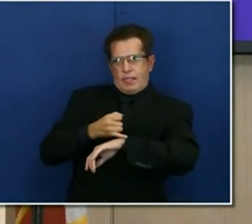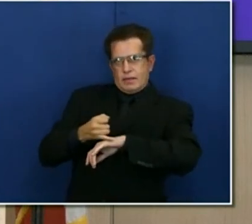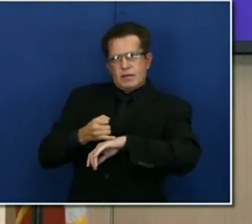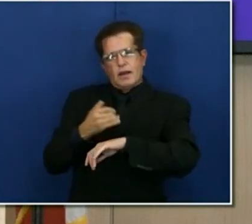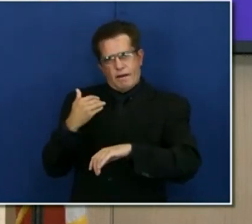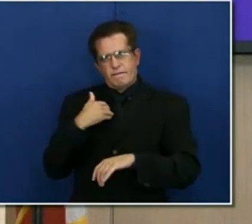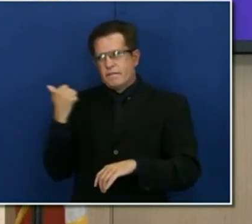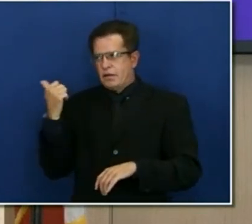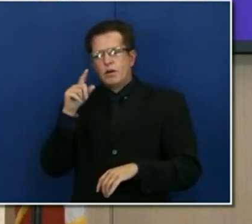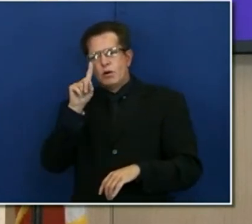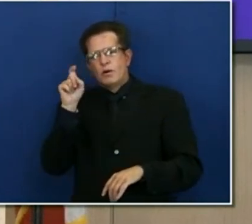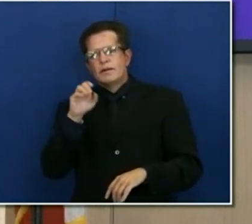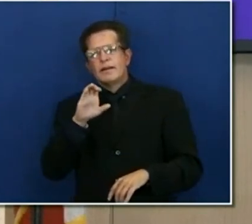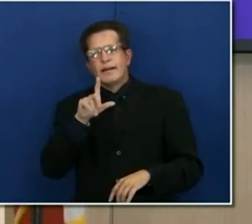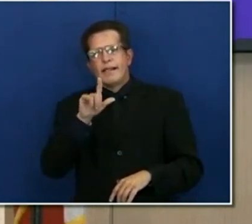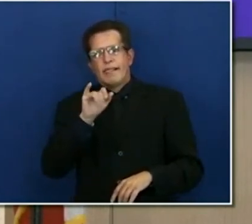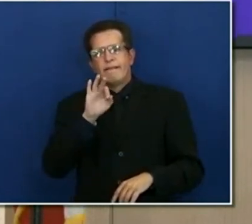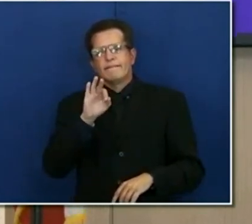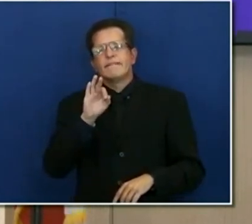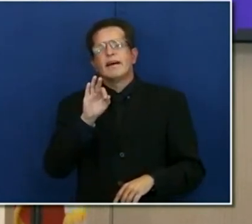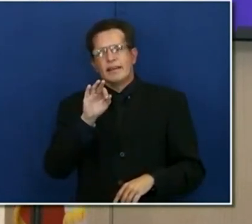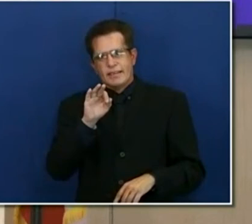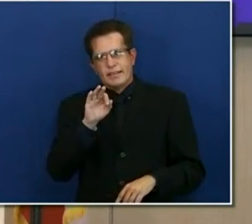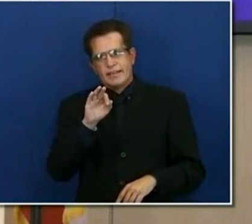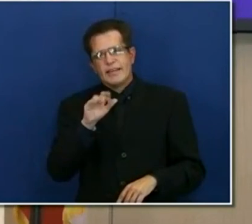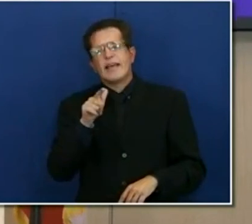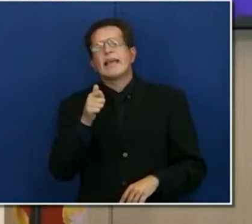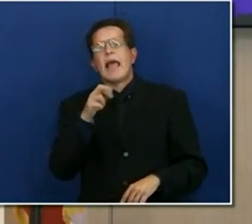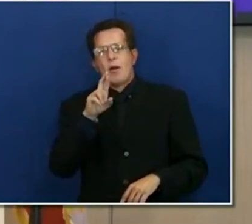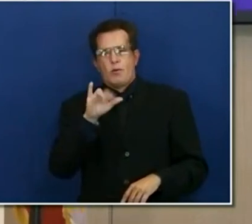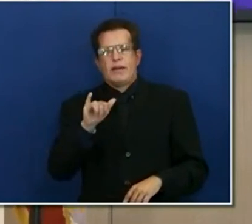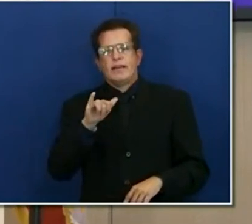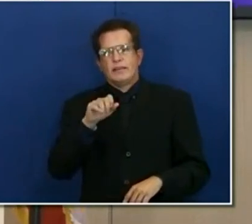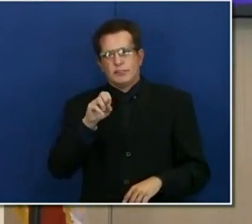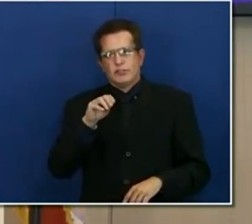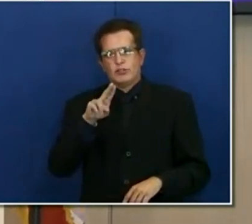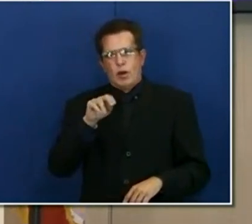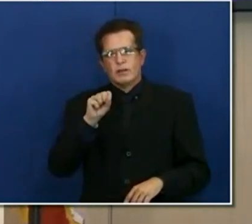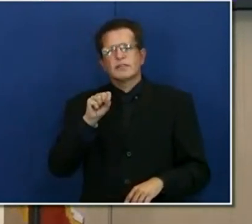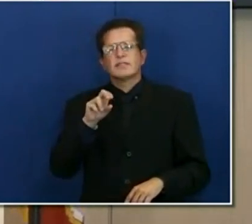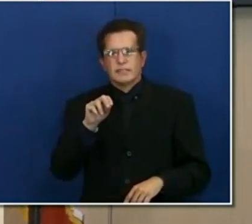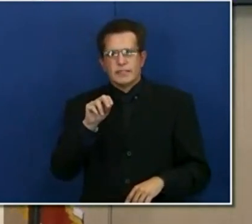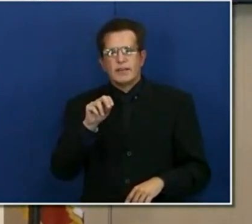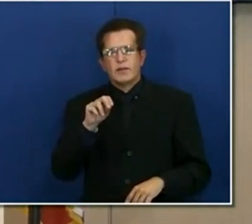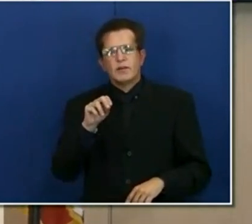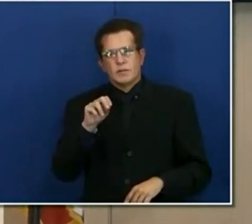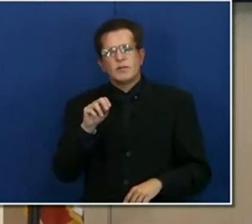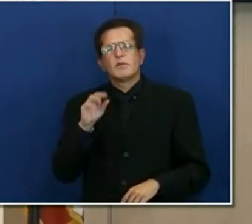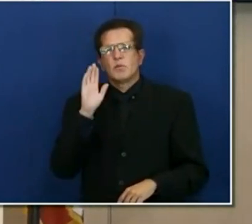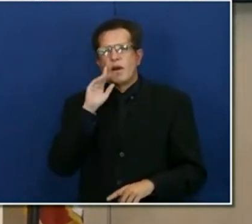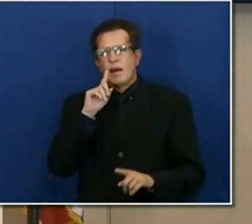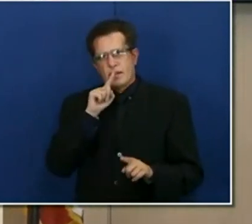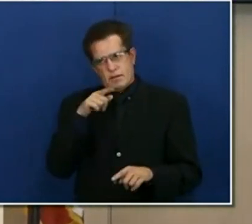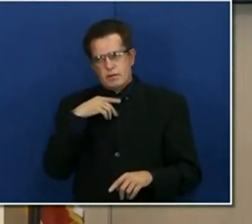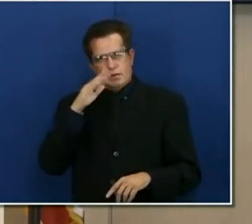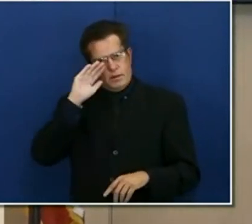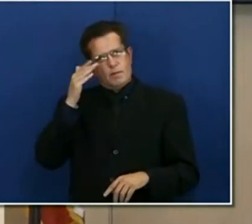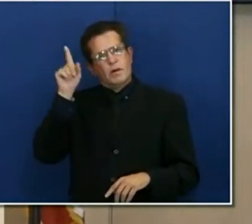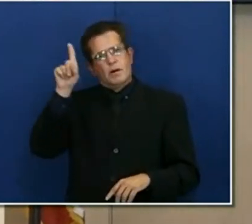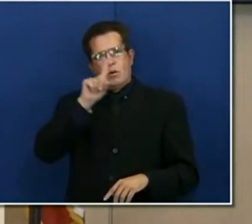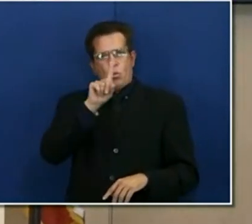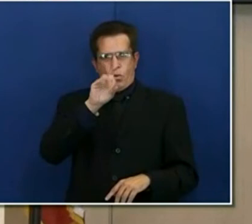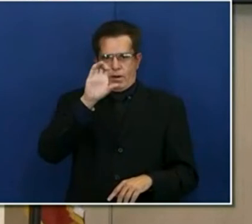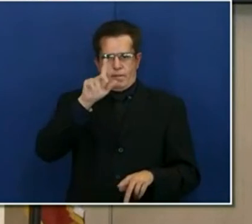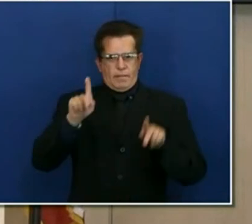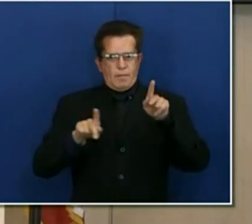this question is from Cliff Albert with Kogo Radio. Are you aware of a recent gathering of what appeared to be over 100 people on Fiesta